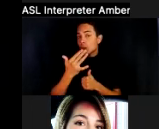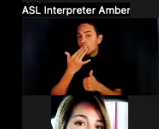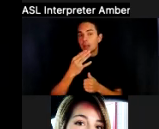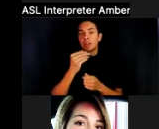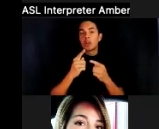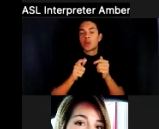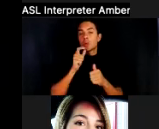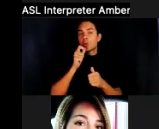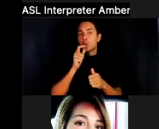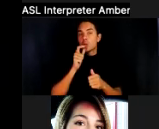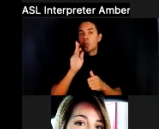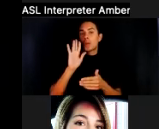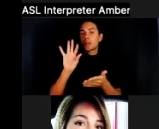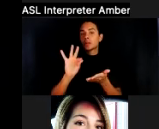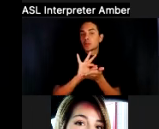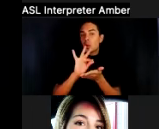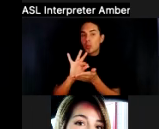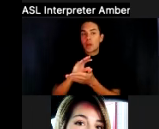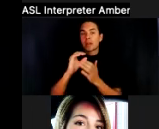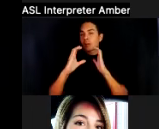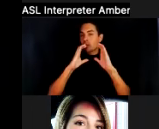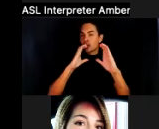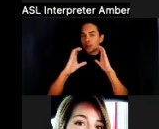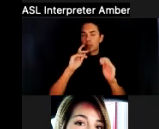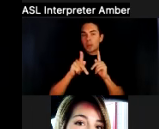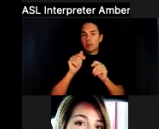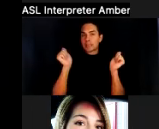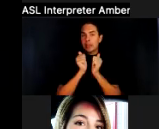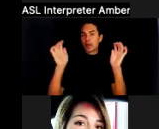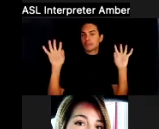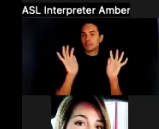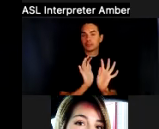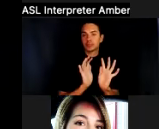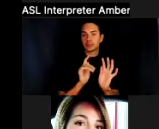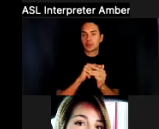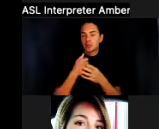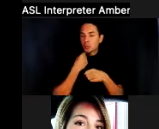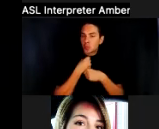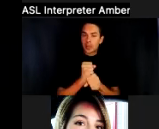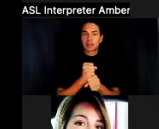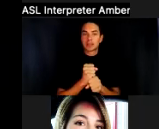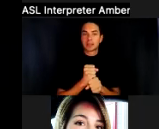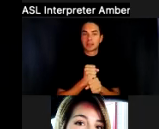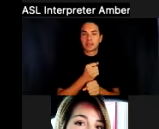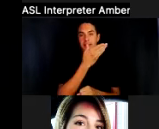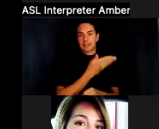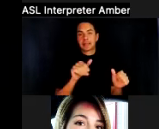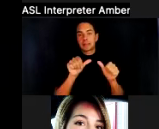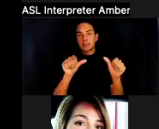sew? And, you know, there's the conversations where people came together, right, to create this sort of space